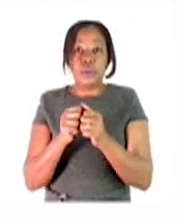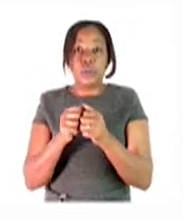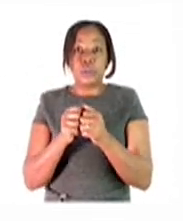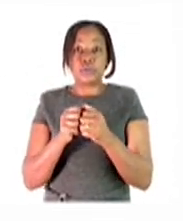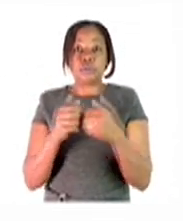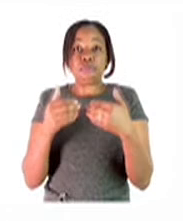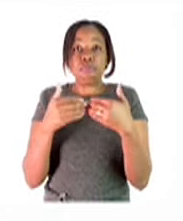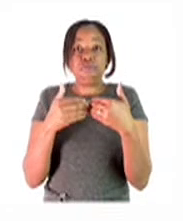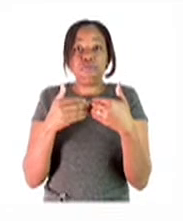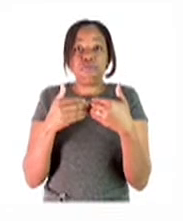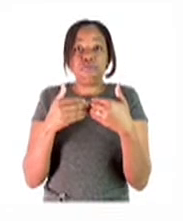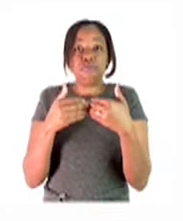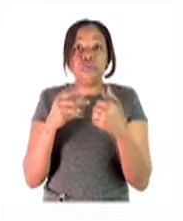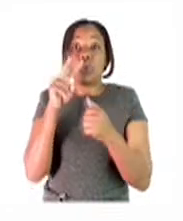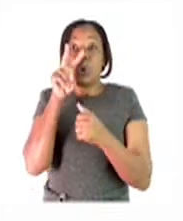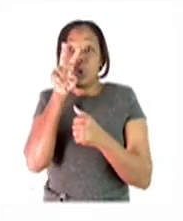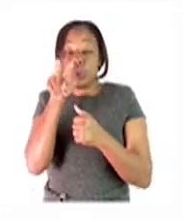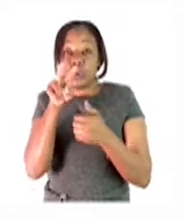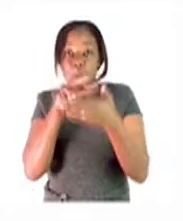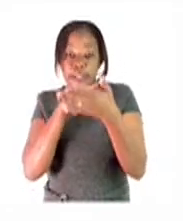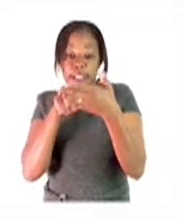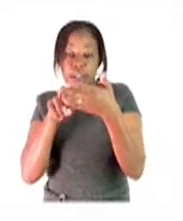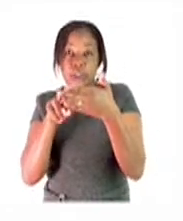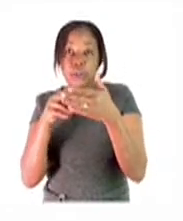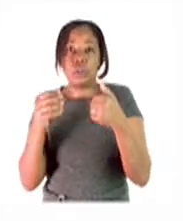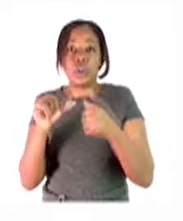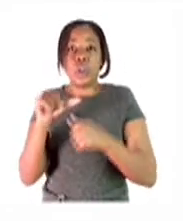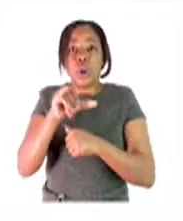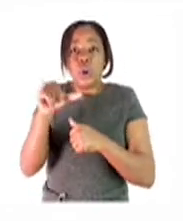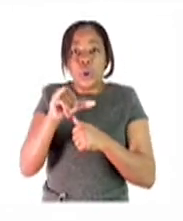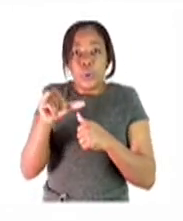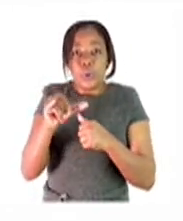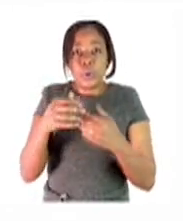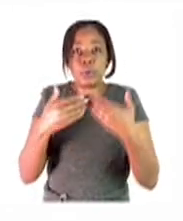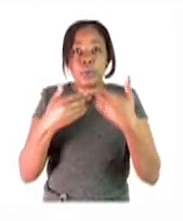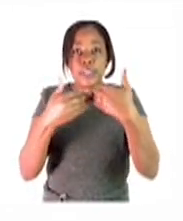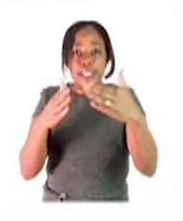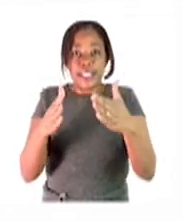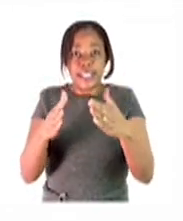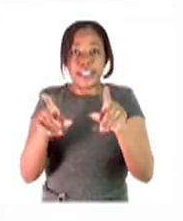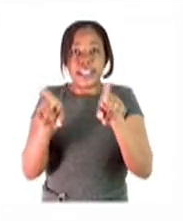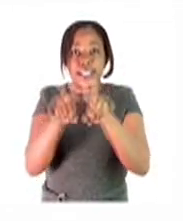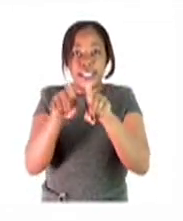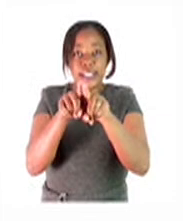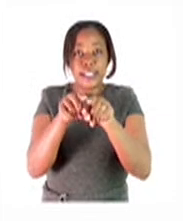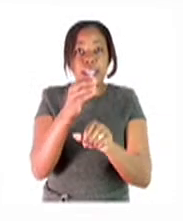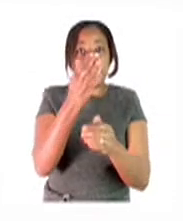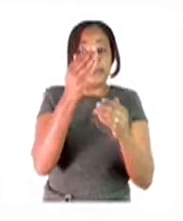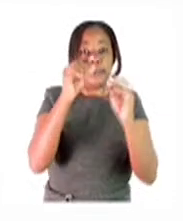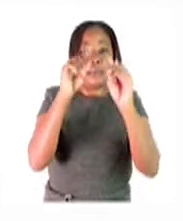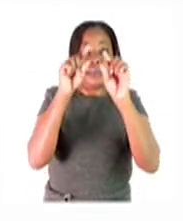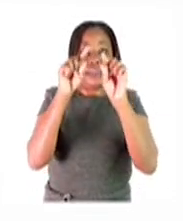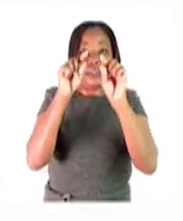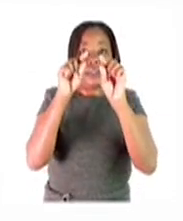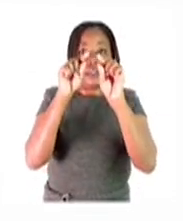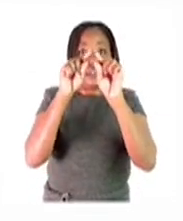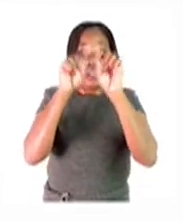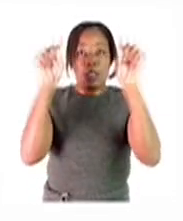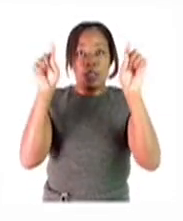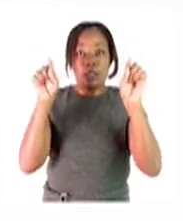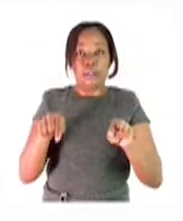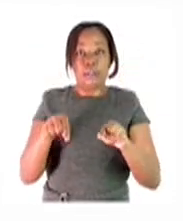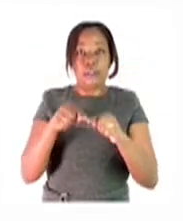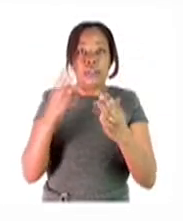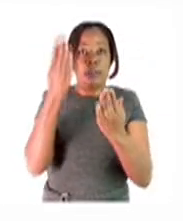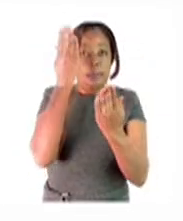row first. After you have done that, then you have to circle the word that begins with the same sound